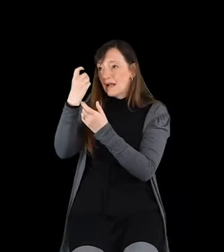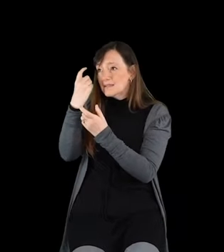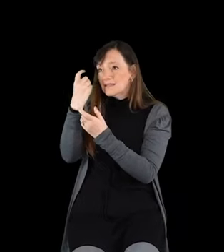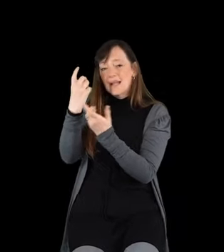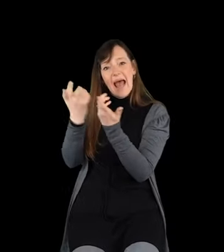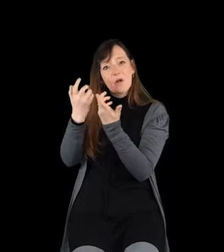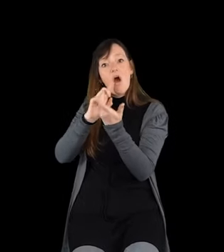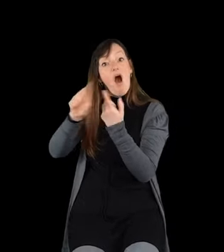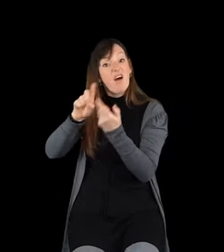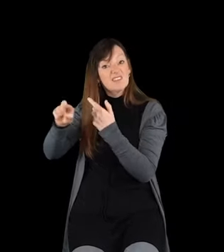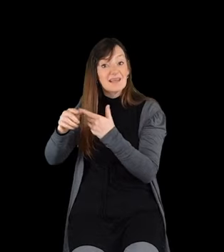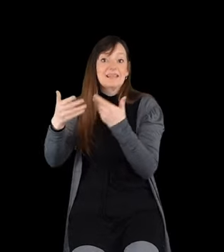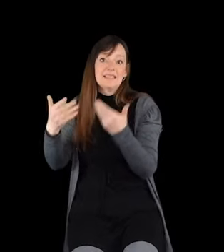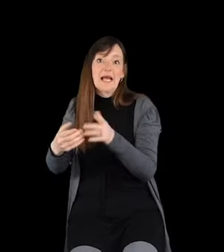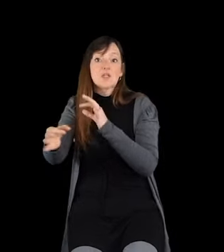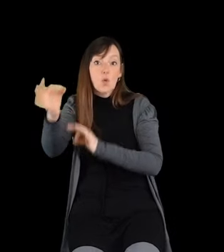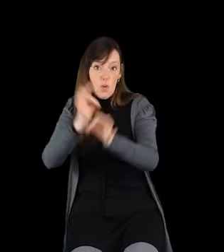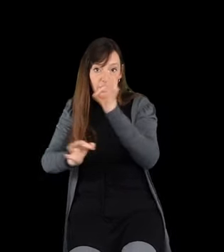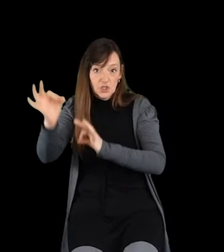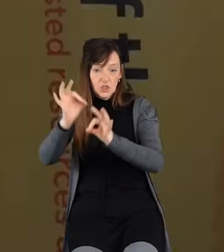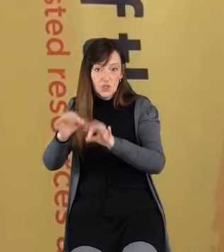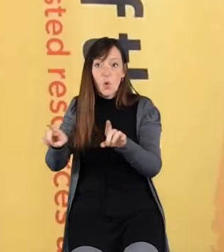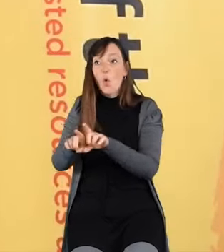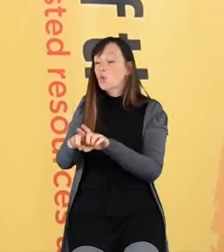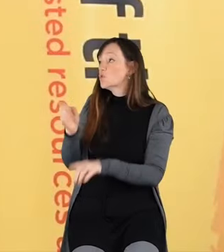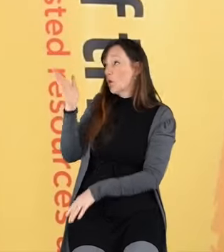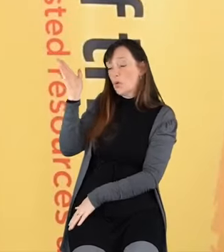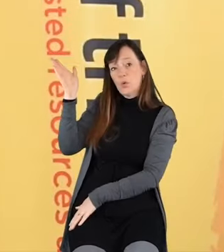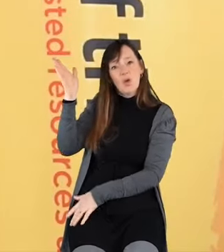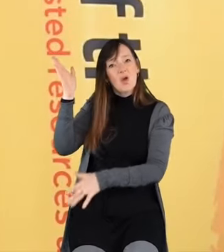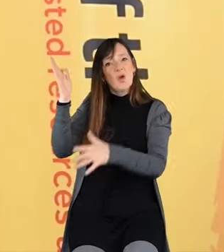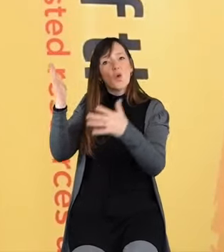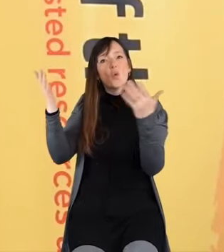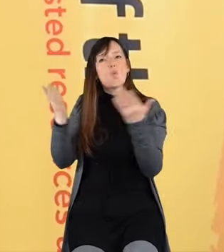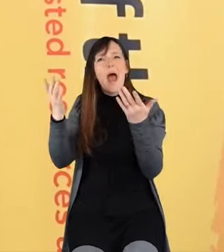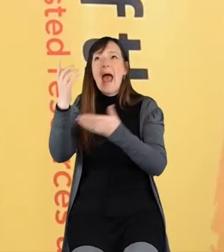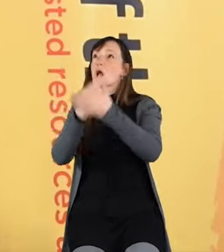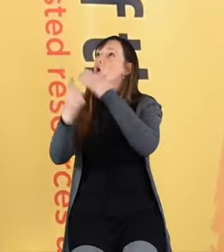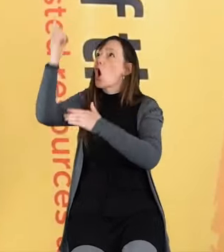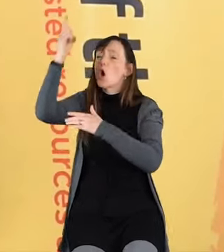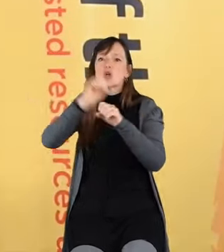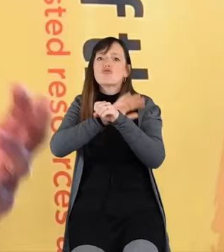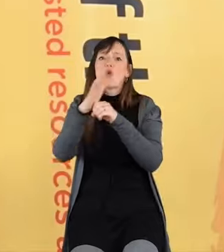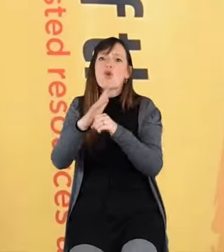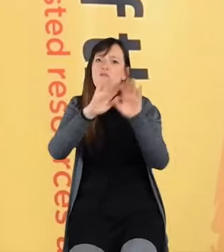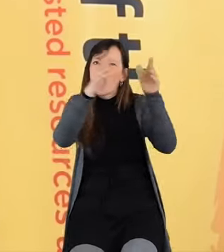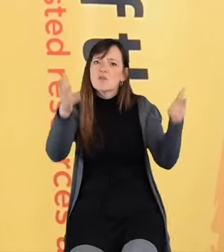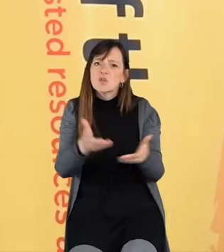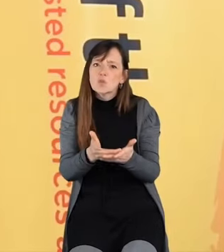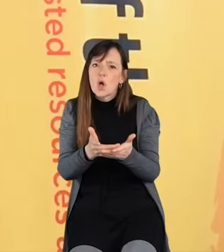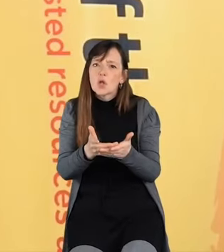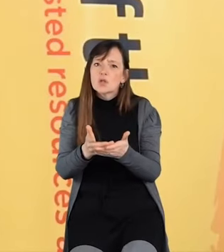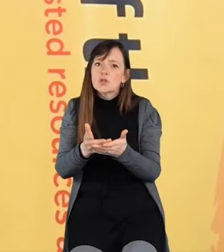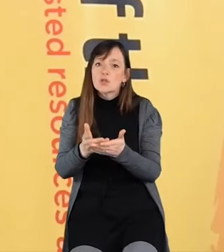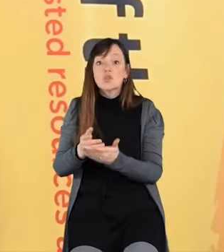has written a little book called Where is God in a Coronavirus World? Both of these are ideal to get so that we are salt and light